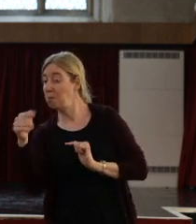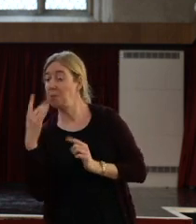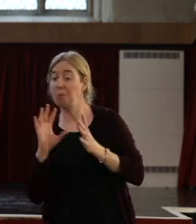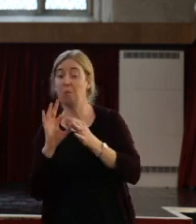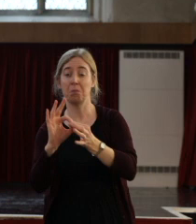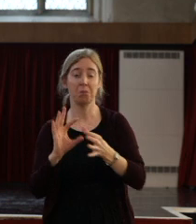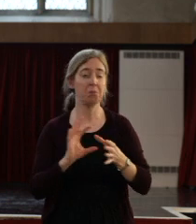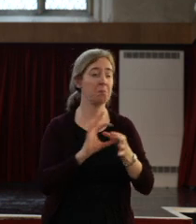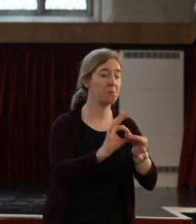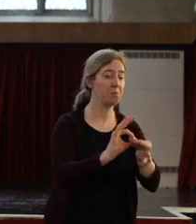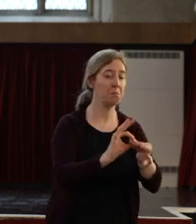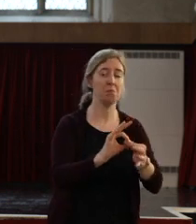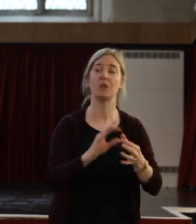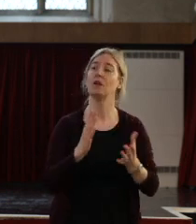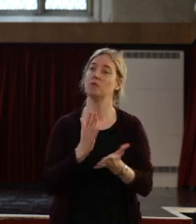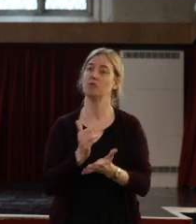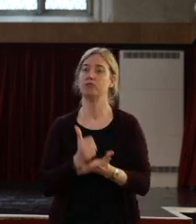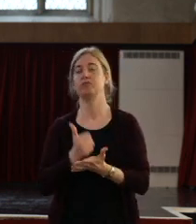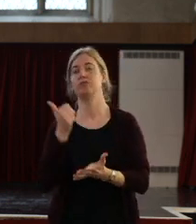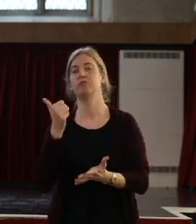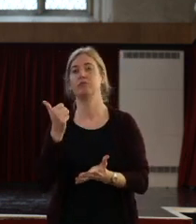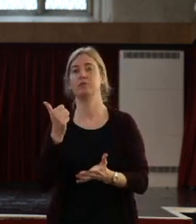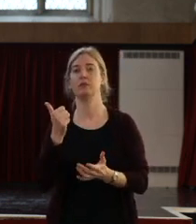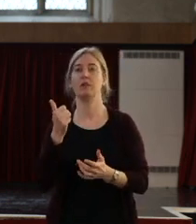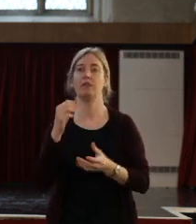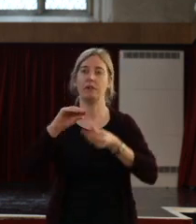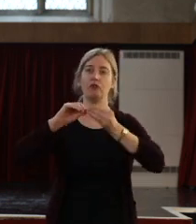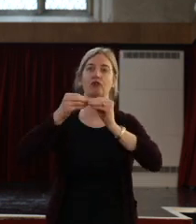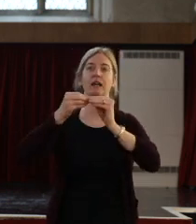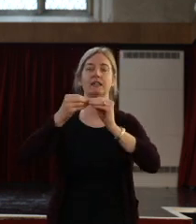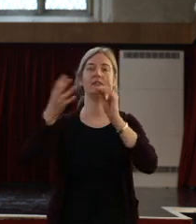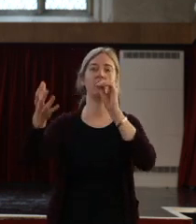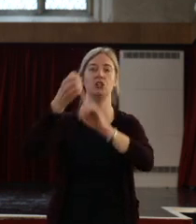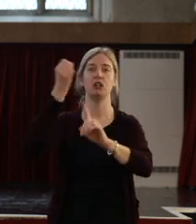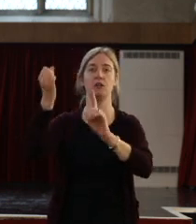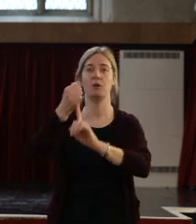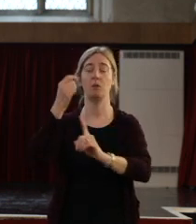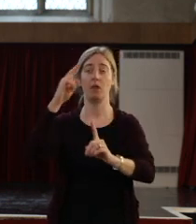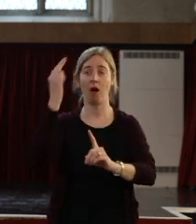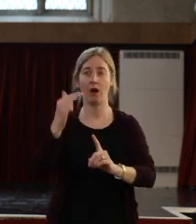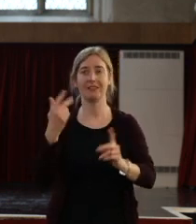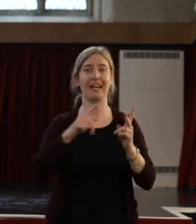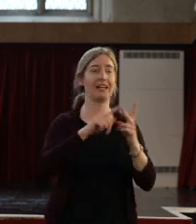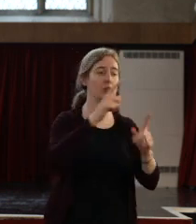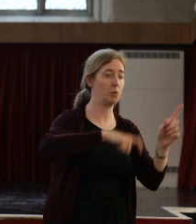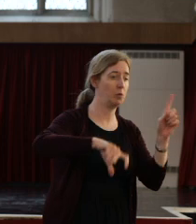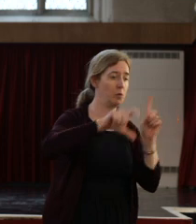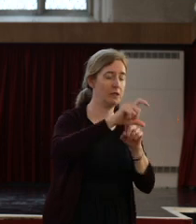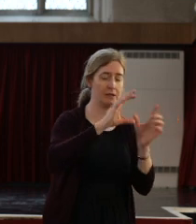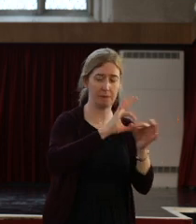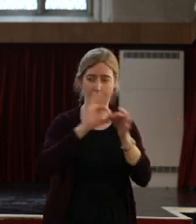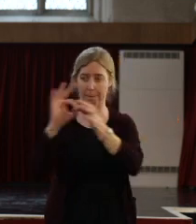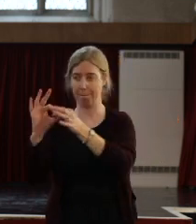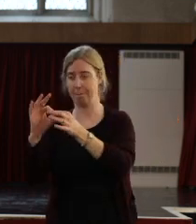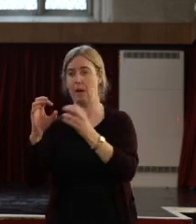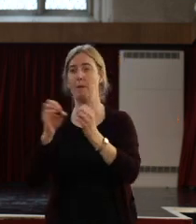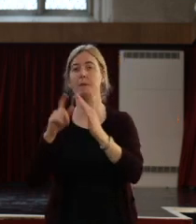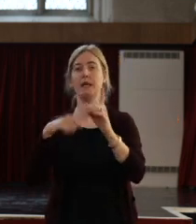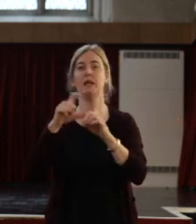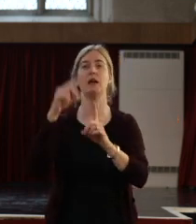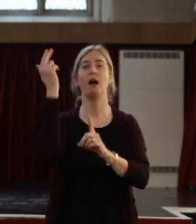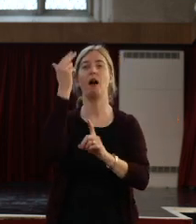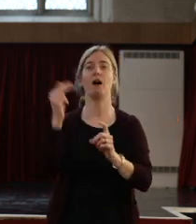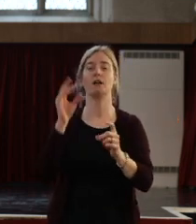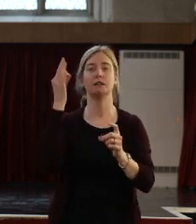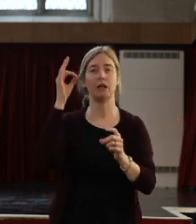our point of view, this is a fantastic creative achievement with art and communities at the heart of it. The BID and the Arts Council England working